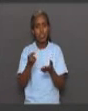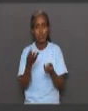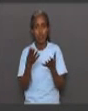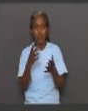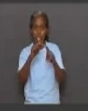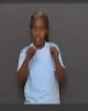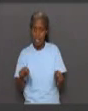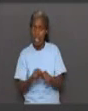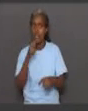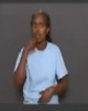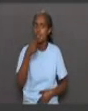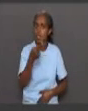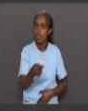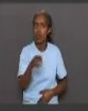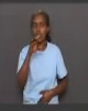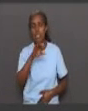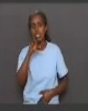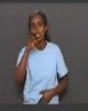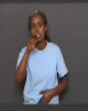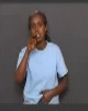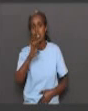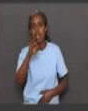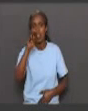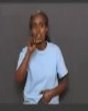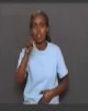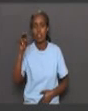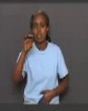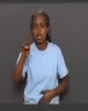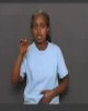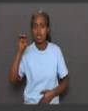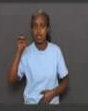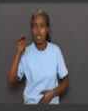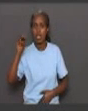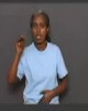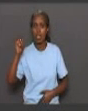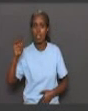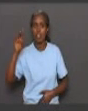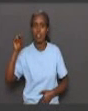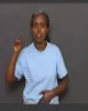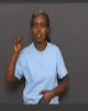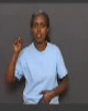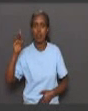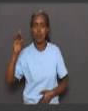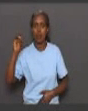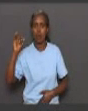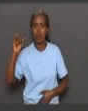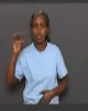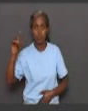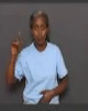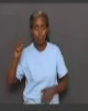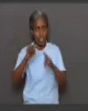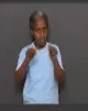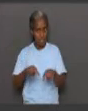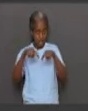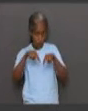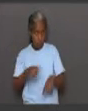a triangle is called the centroid of a triangle. Today,